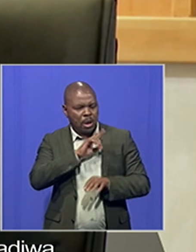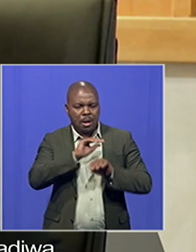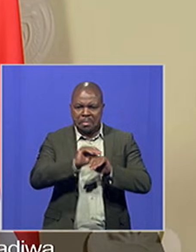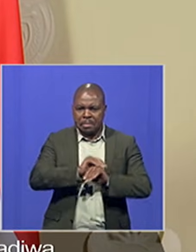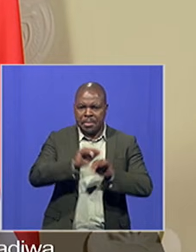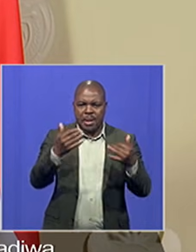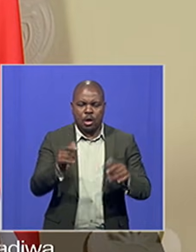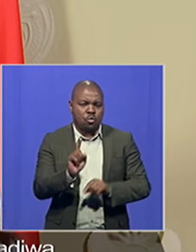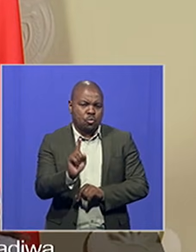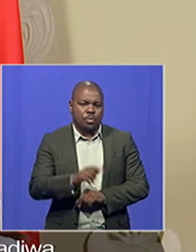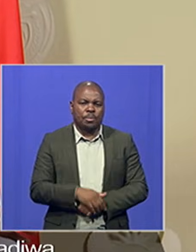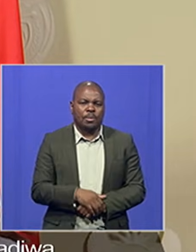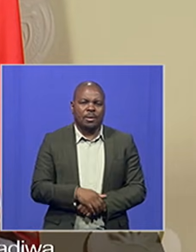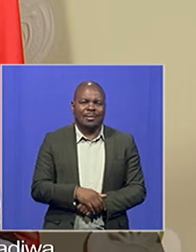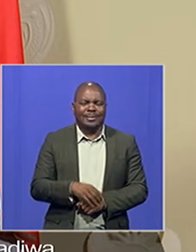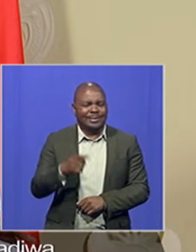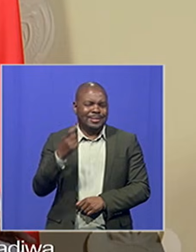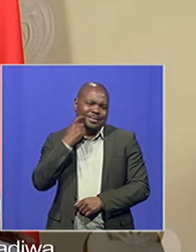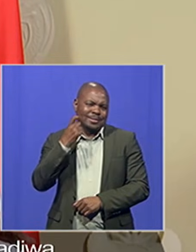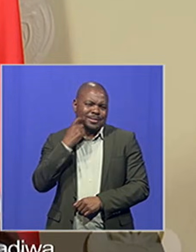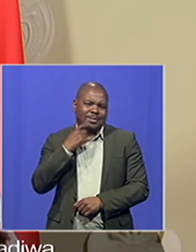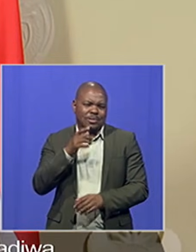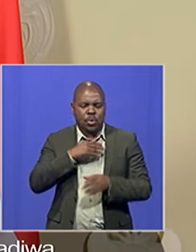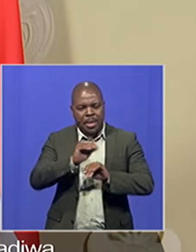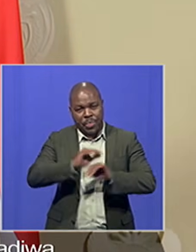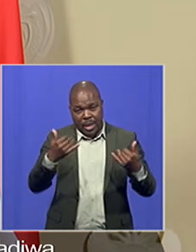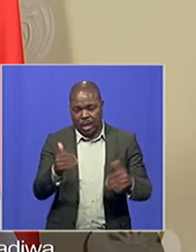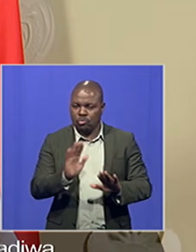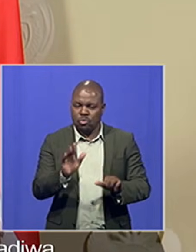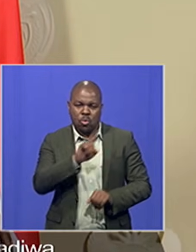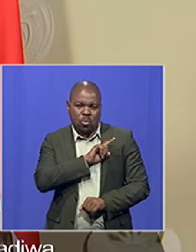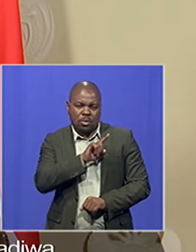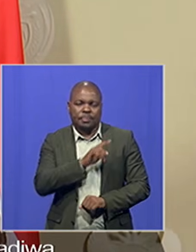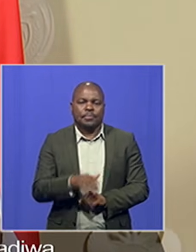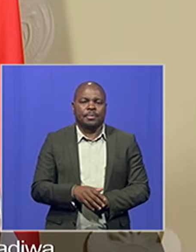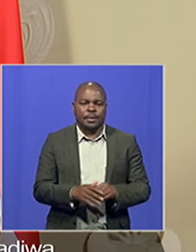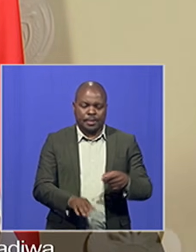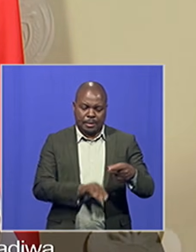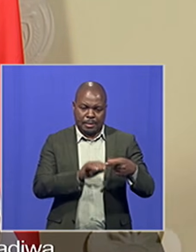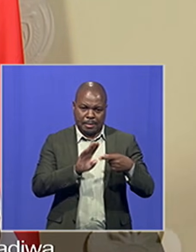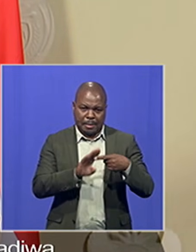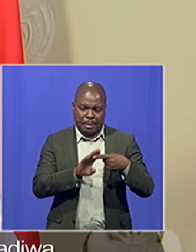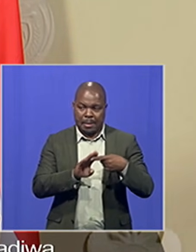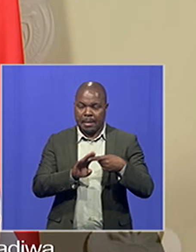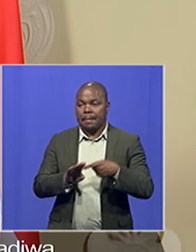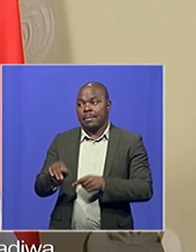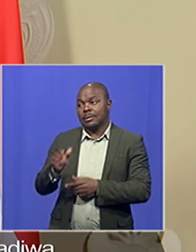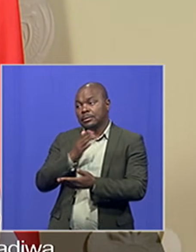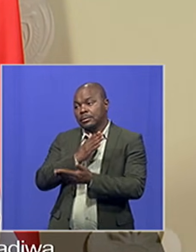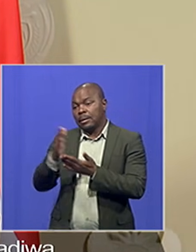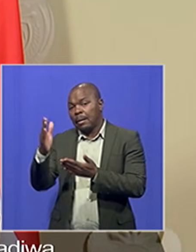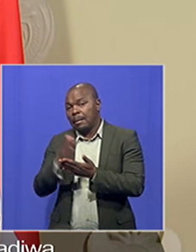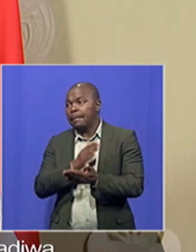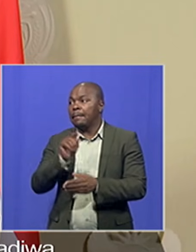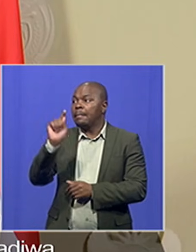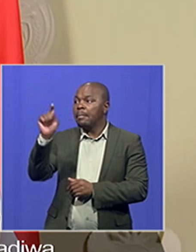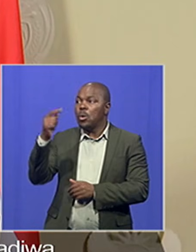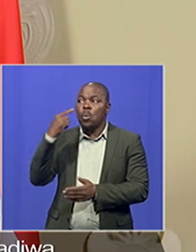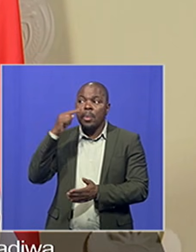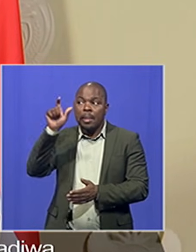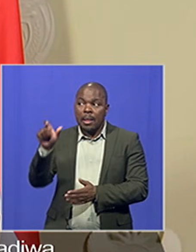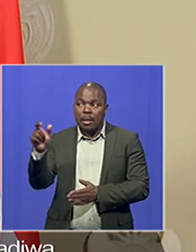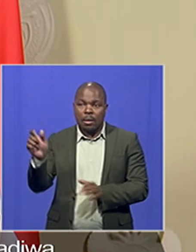phatlalatseng. The reasoning is quite simple to understand. Some of the witnesses that have come before